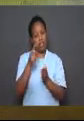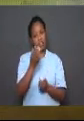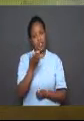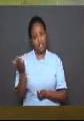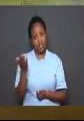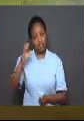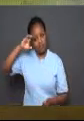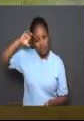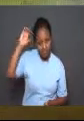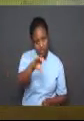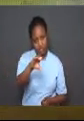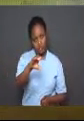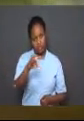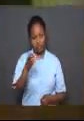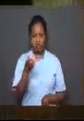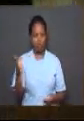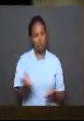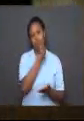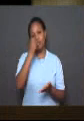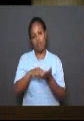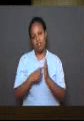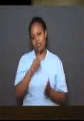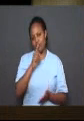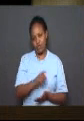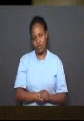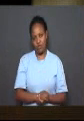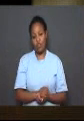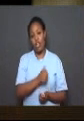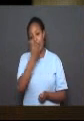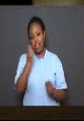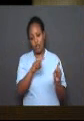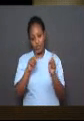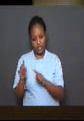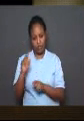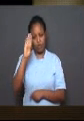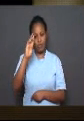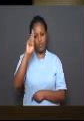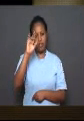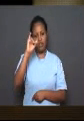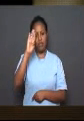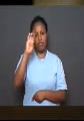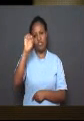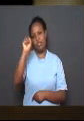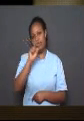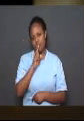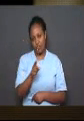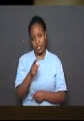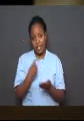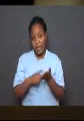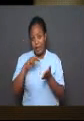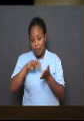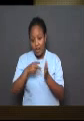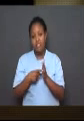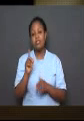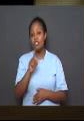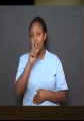through force or threats. Another is offering bribes, which means to